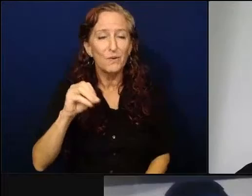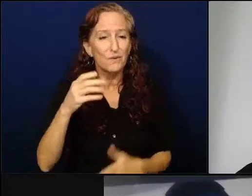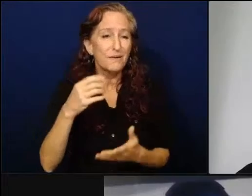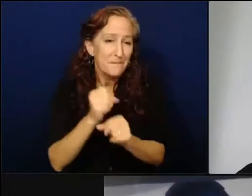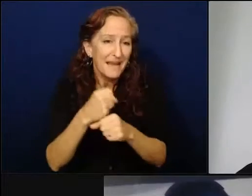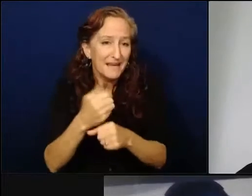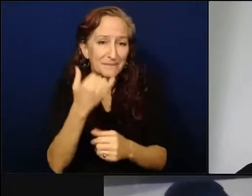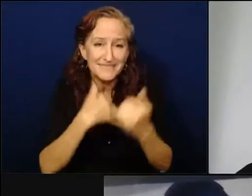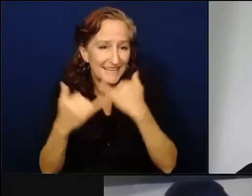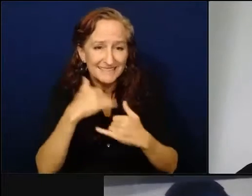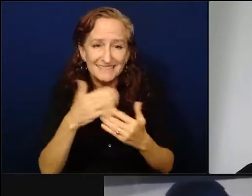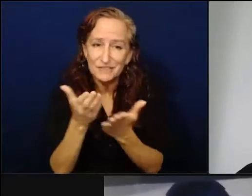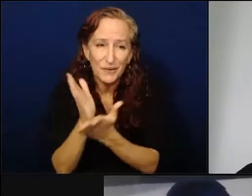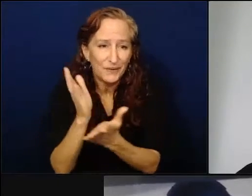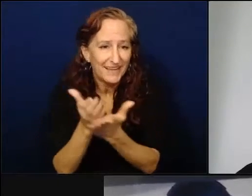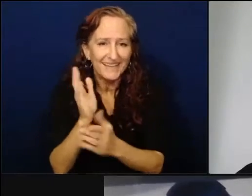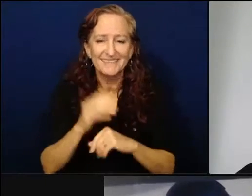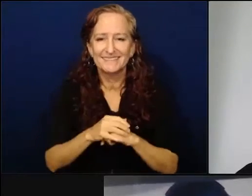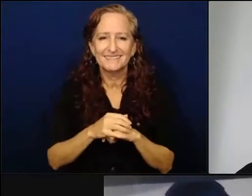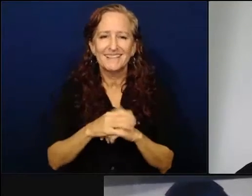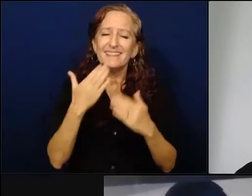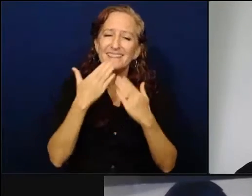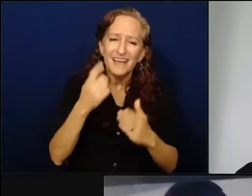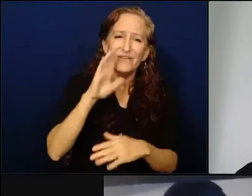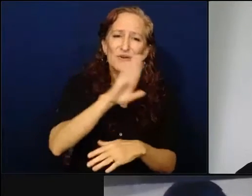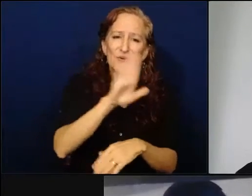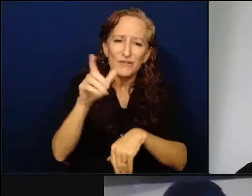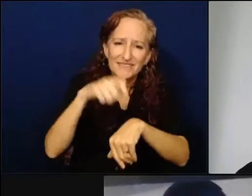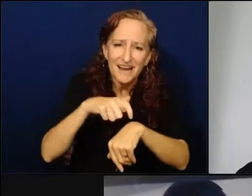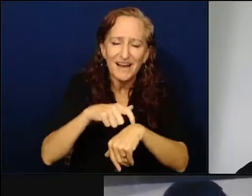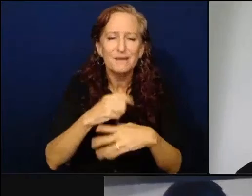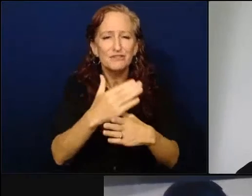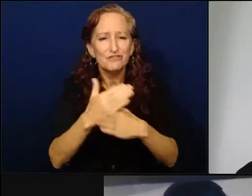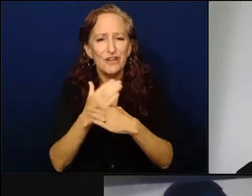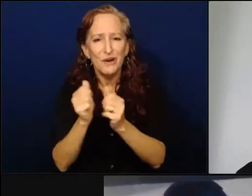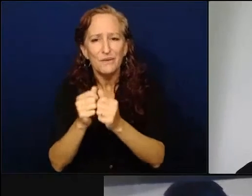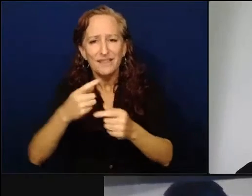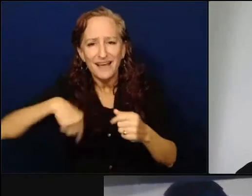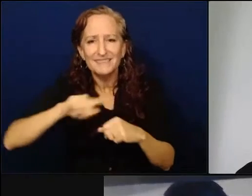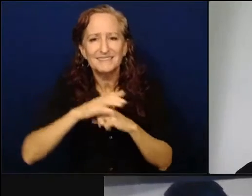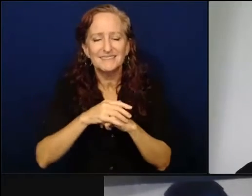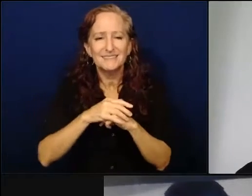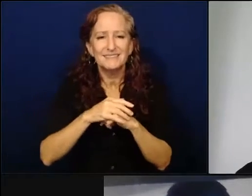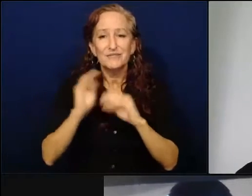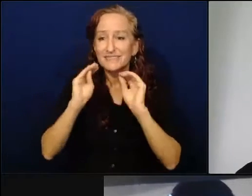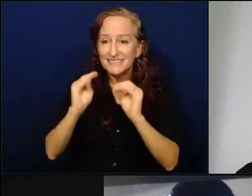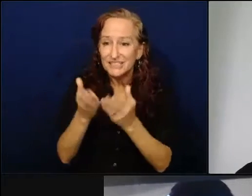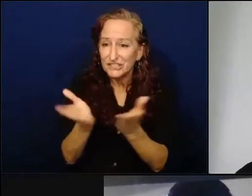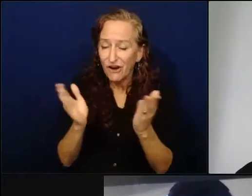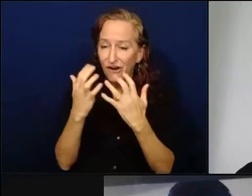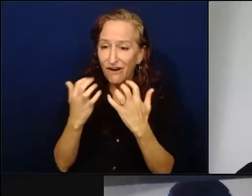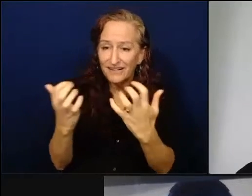I really appreciate all the time that each of you founders took to share with us and to enlighten this audience. I hope that each of you